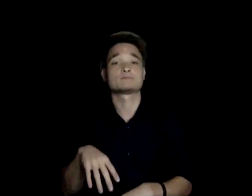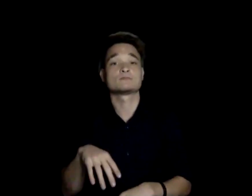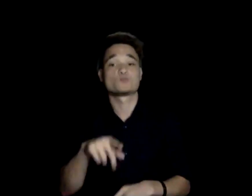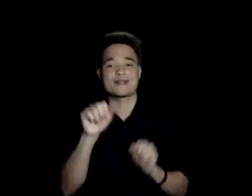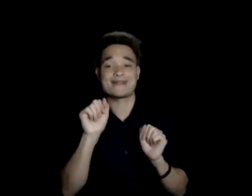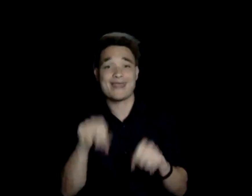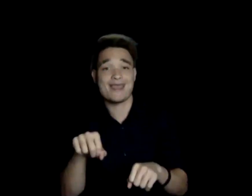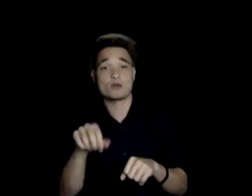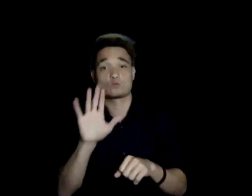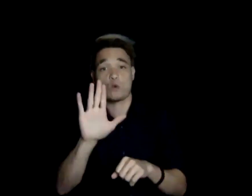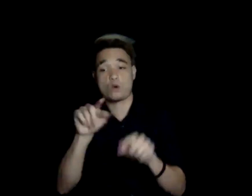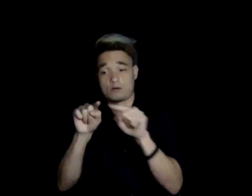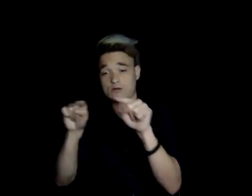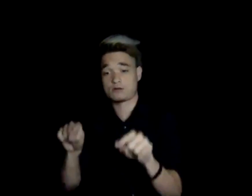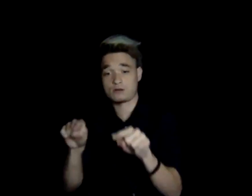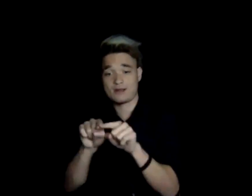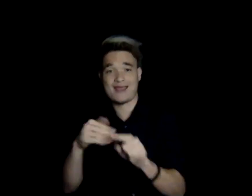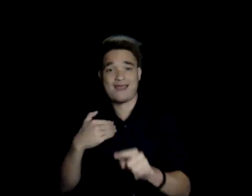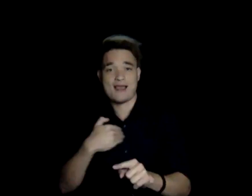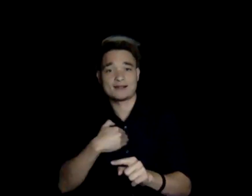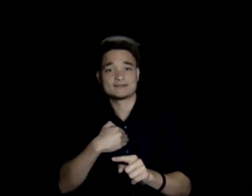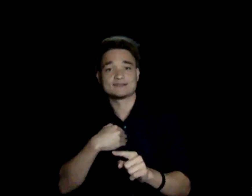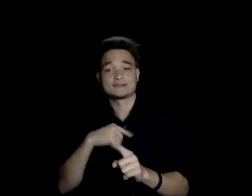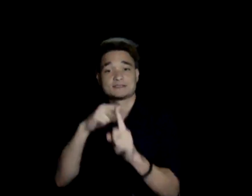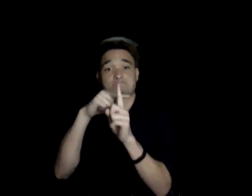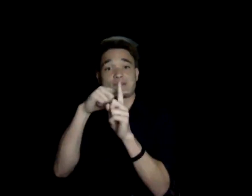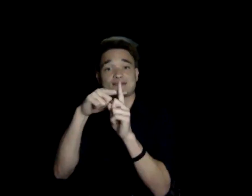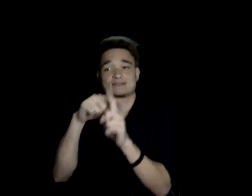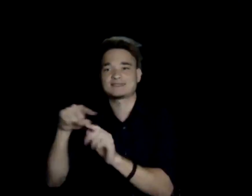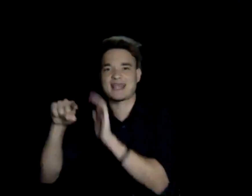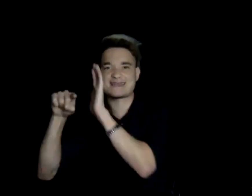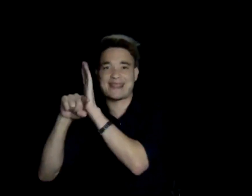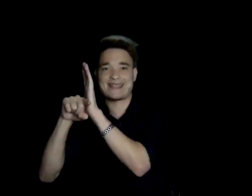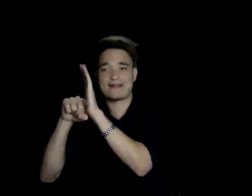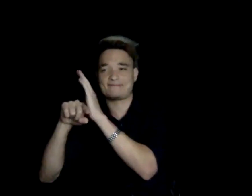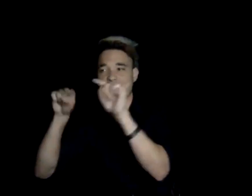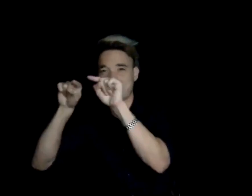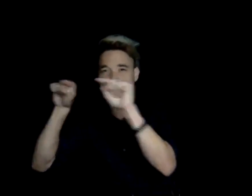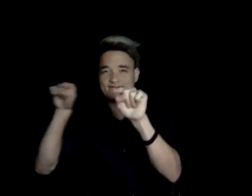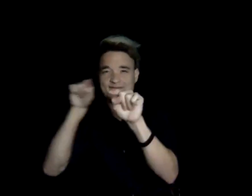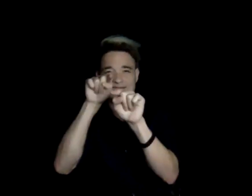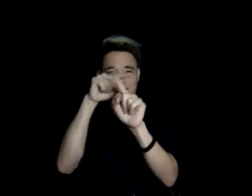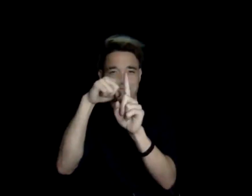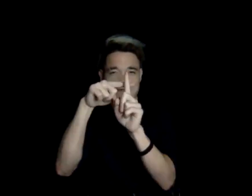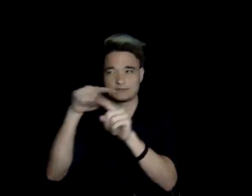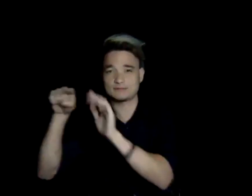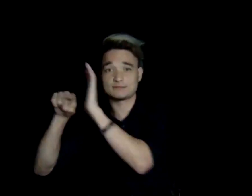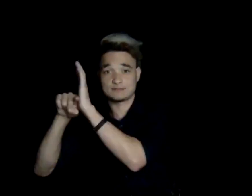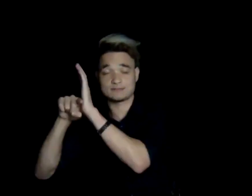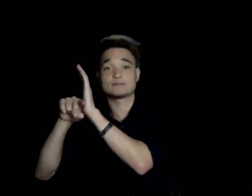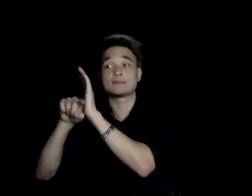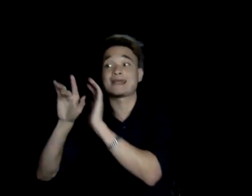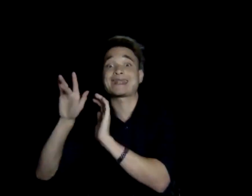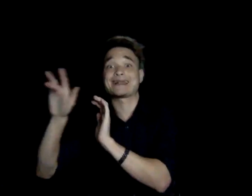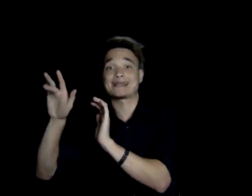little box there on the bottom. And so on yourself, your little box, you